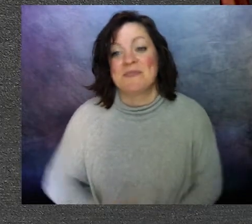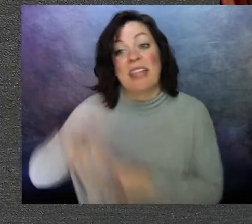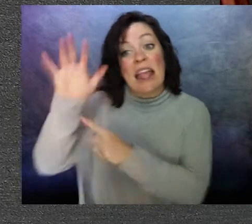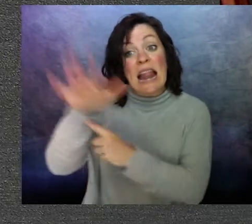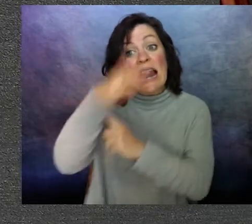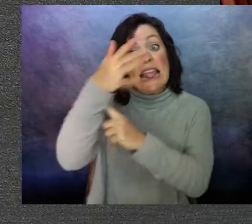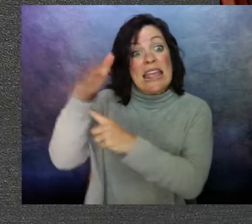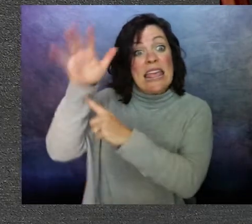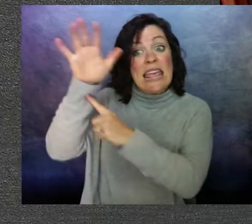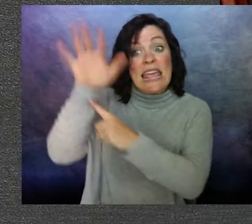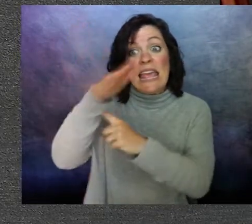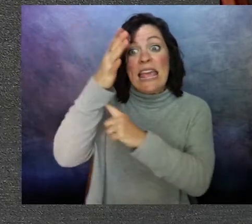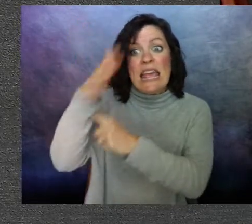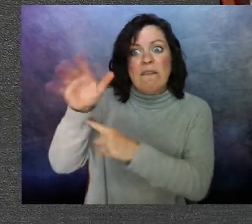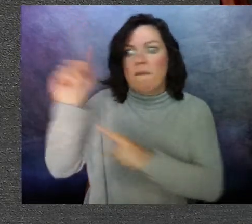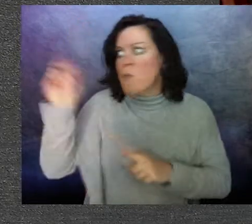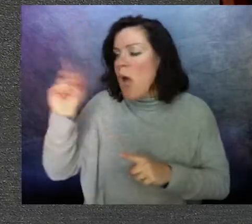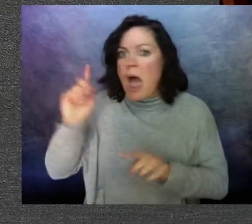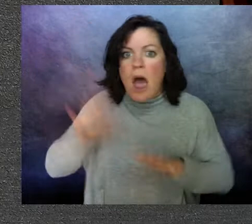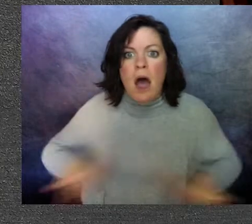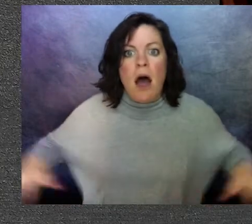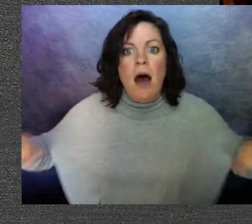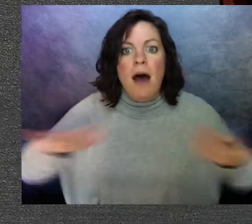Leaves are falling on the town.